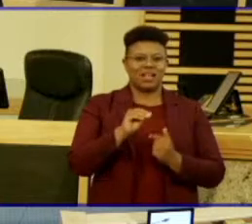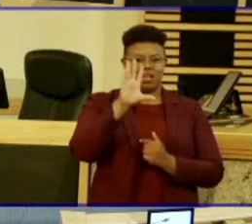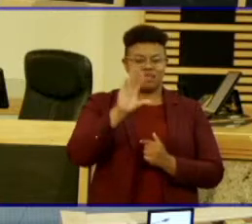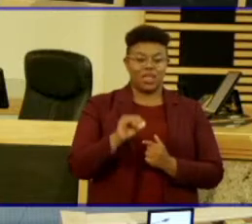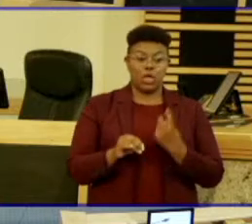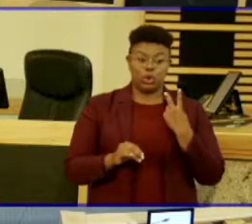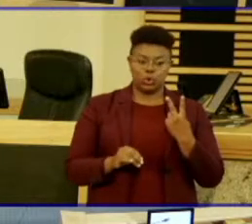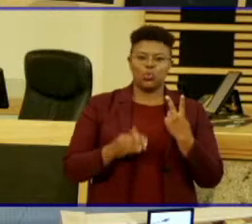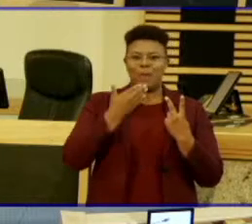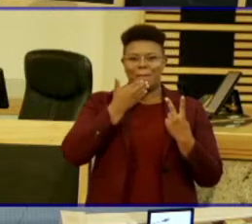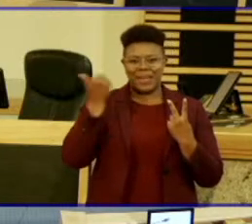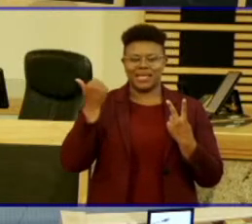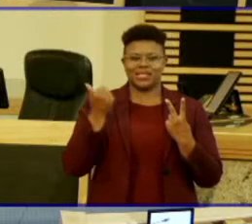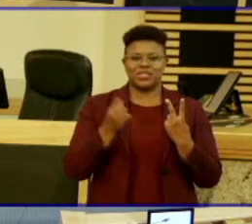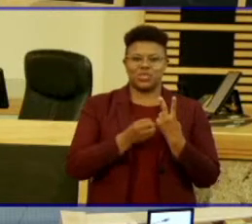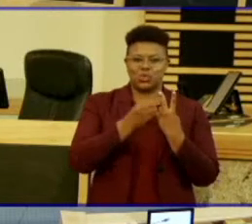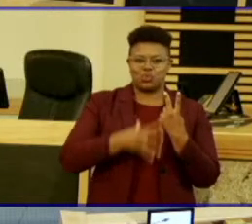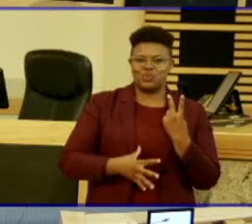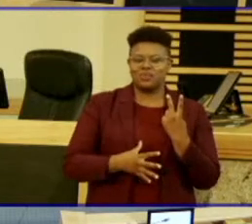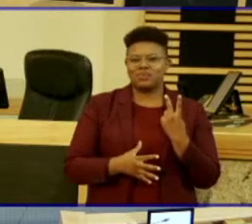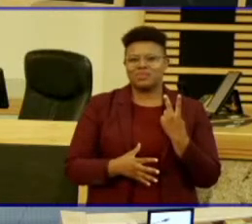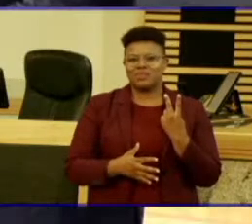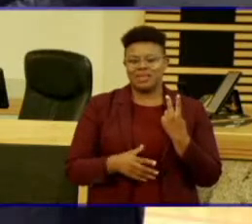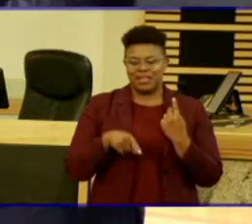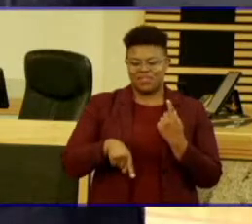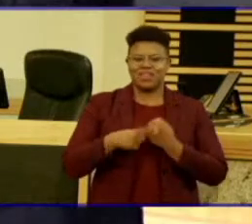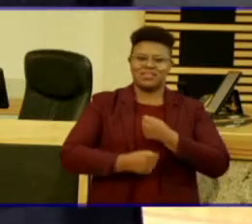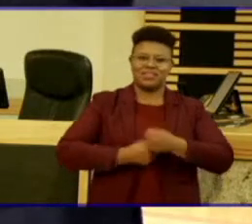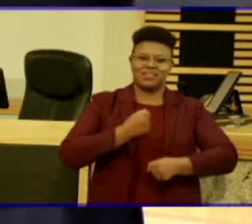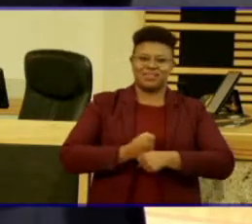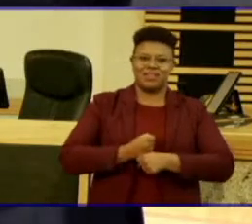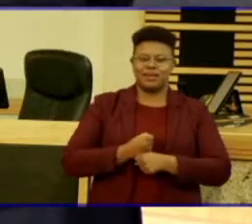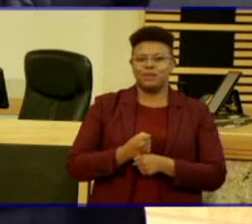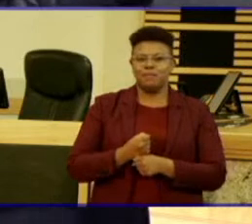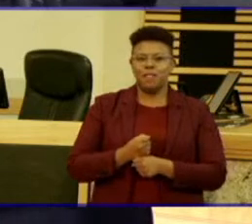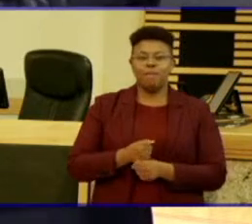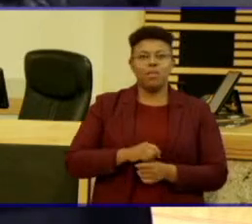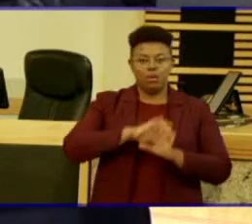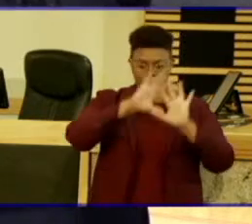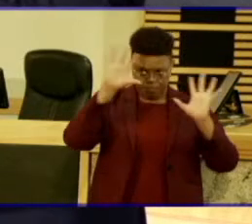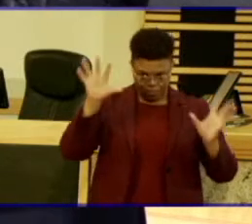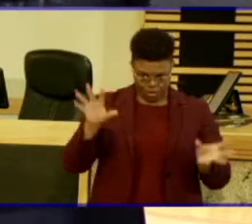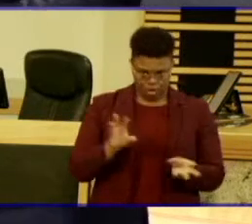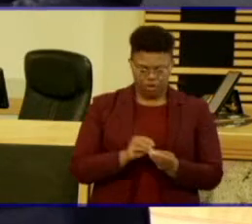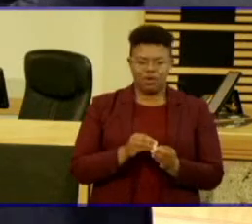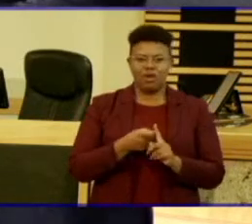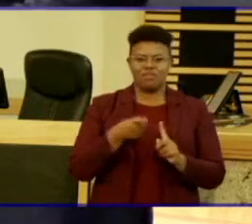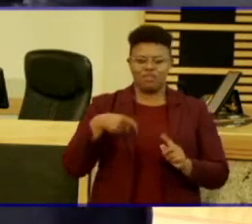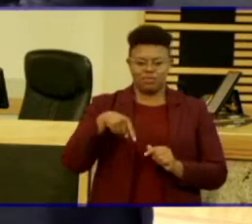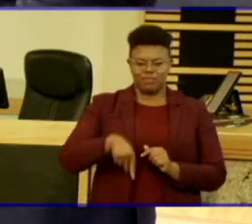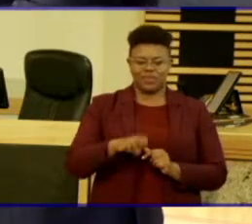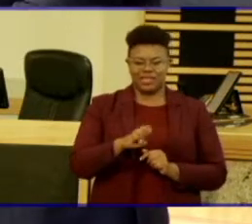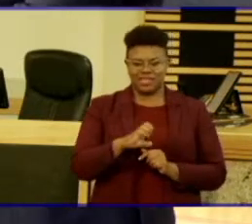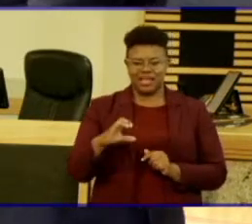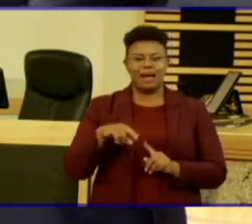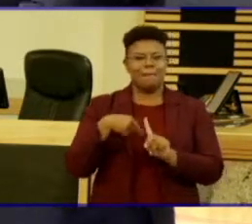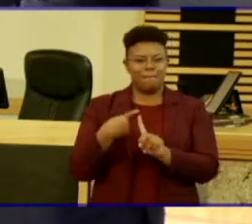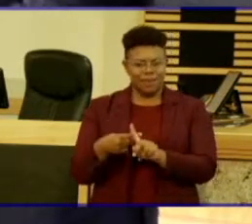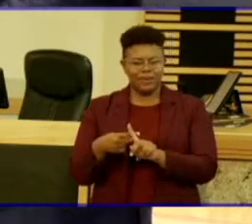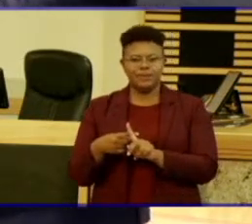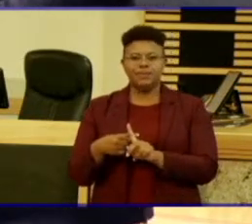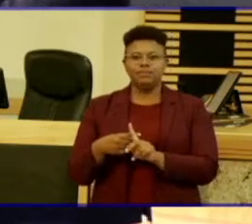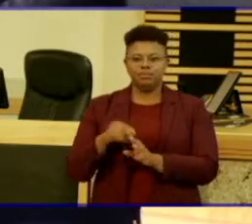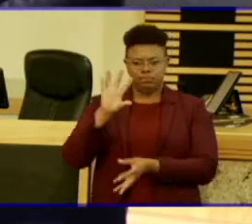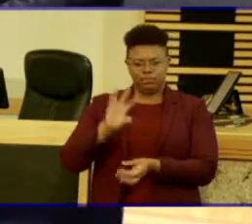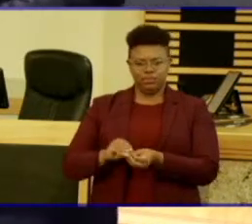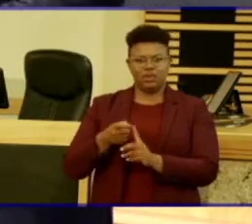best students this academic year, the overall from the province, but also the overall from